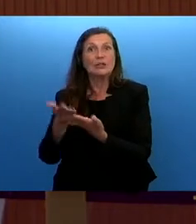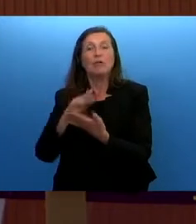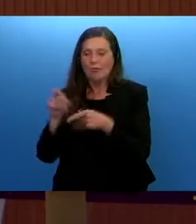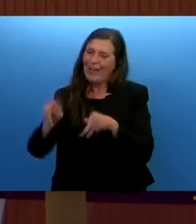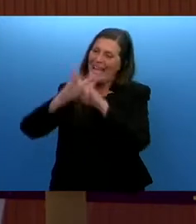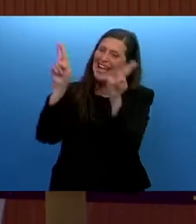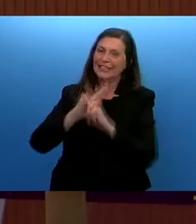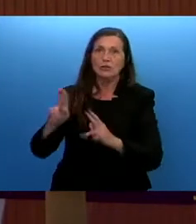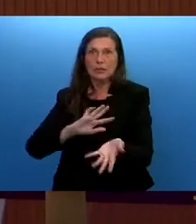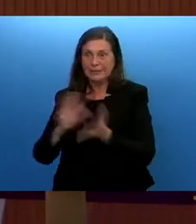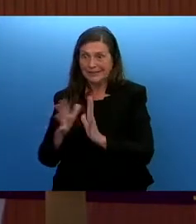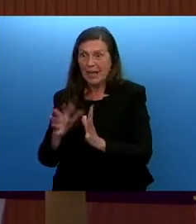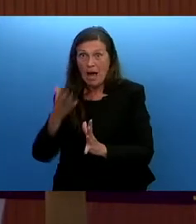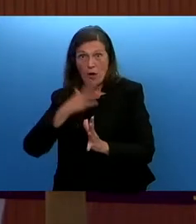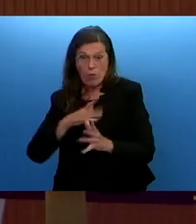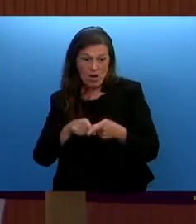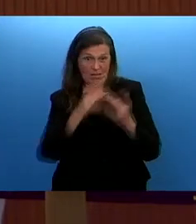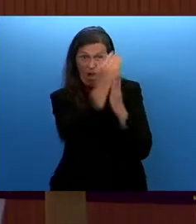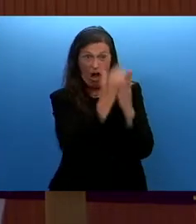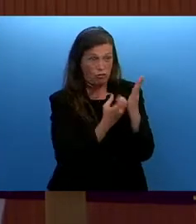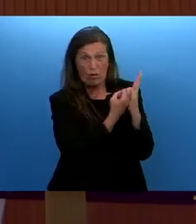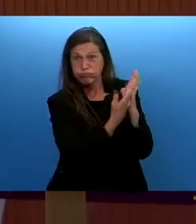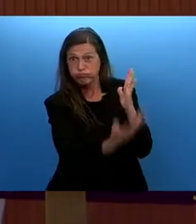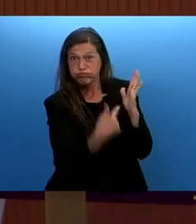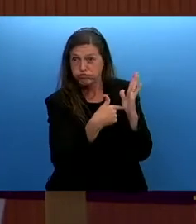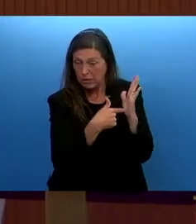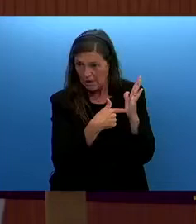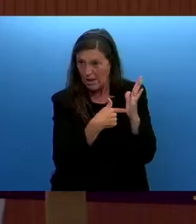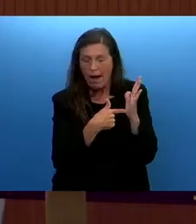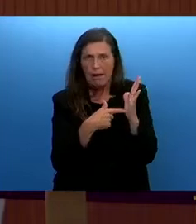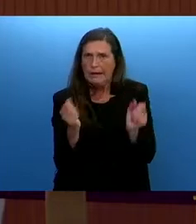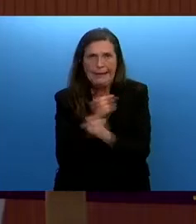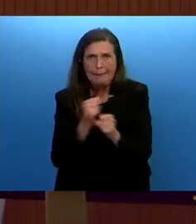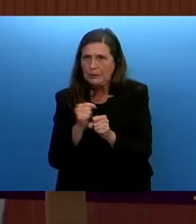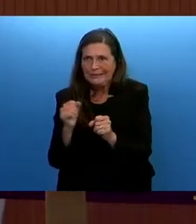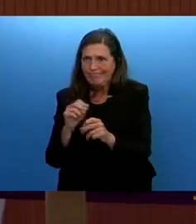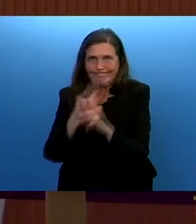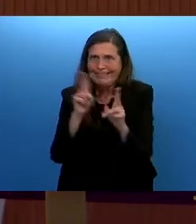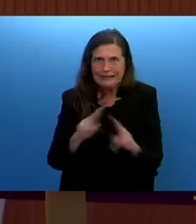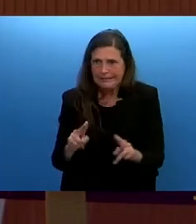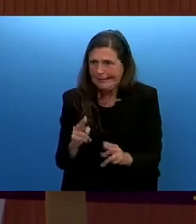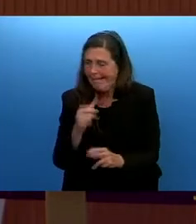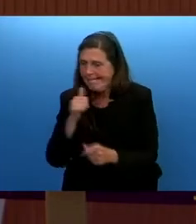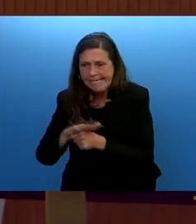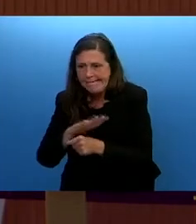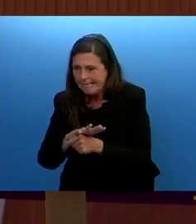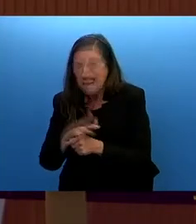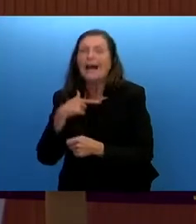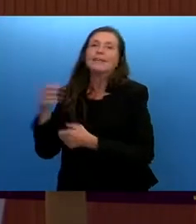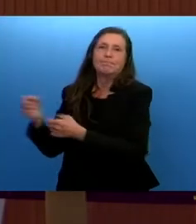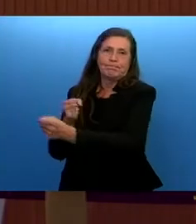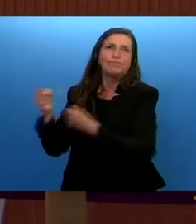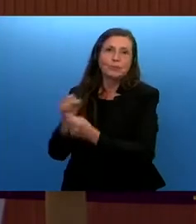the full agenda, and therefore the Australian sign was offered. The question for us has been always what